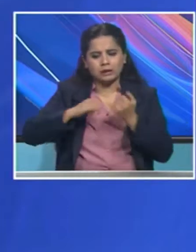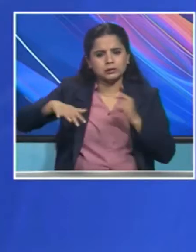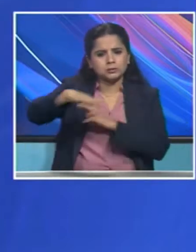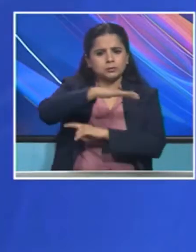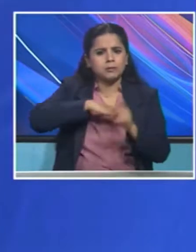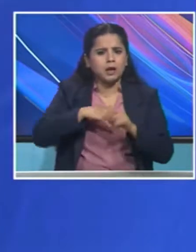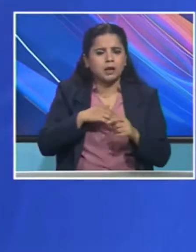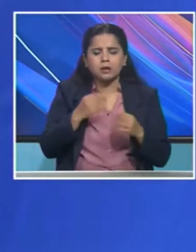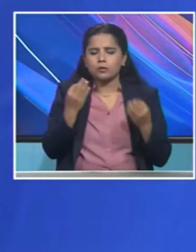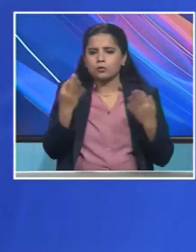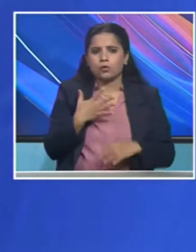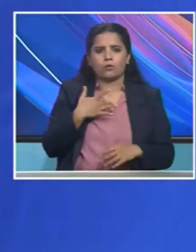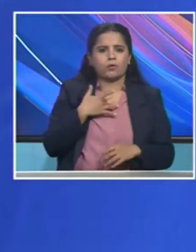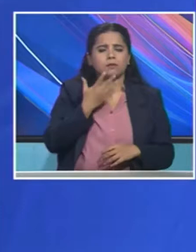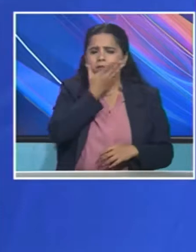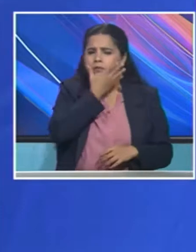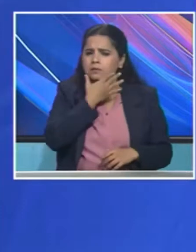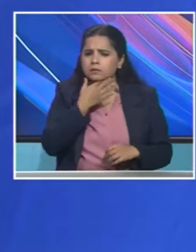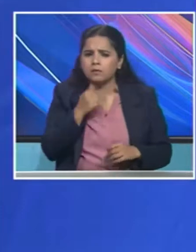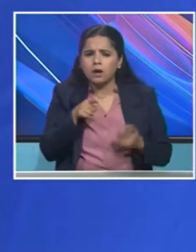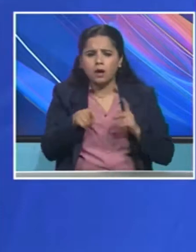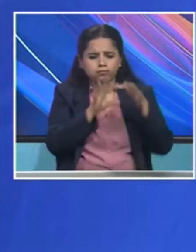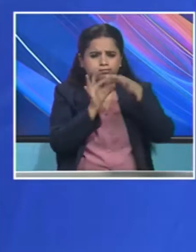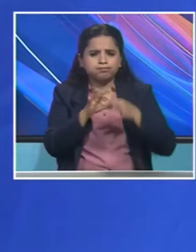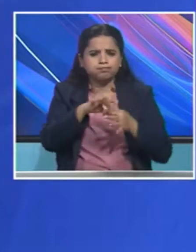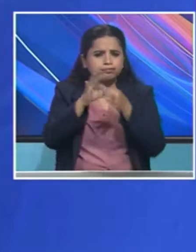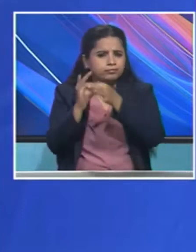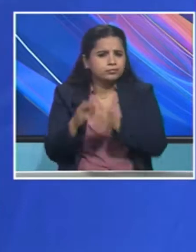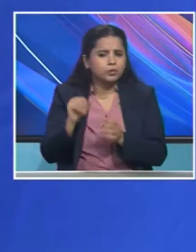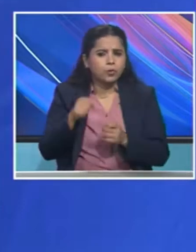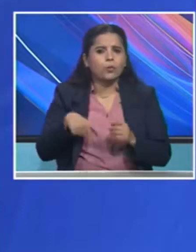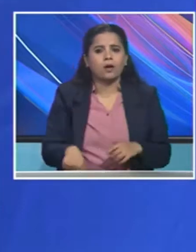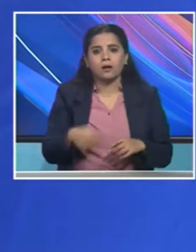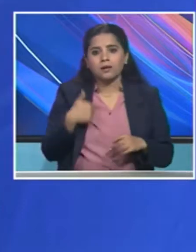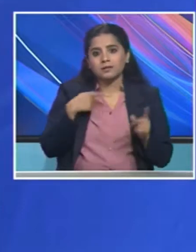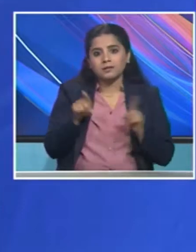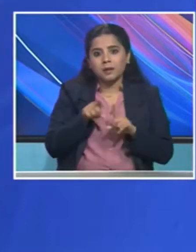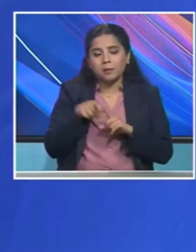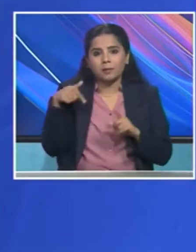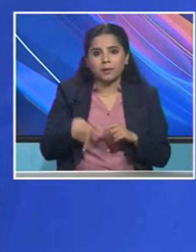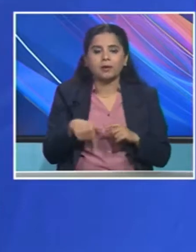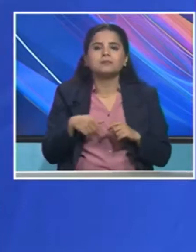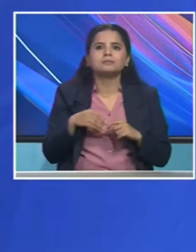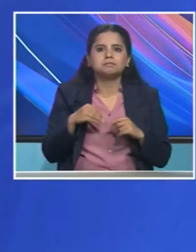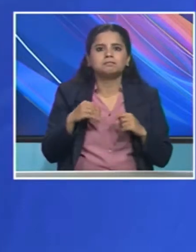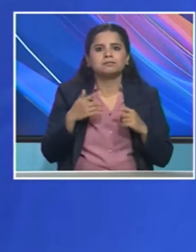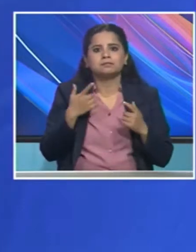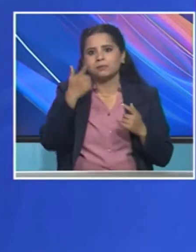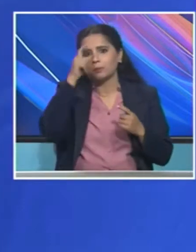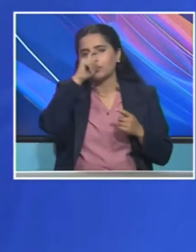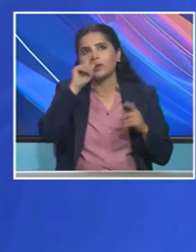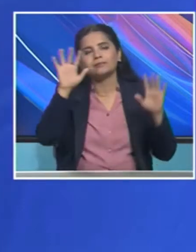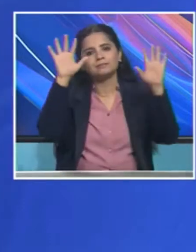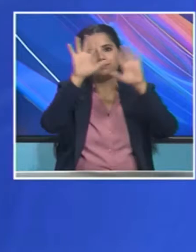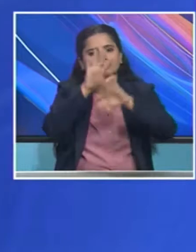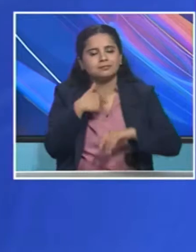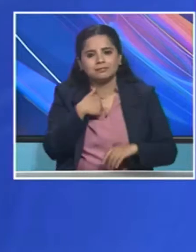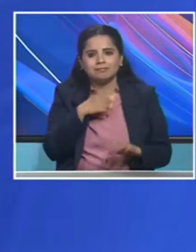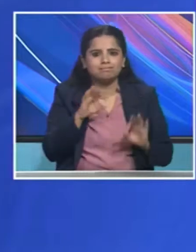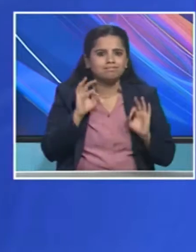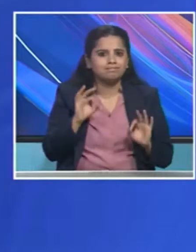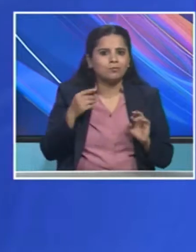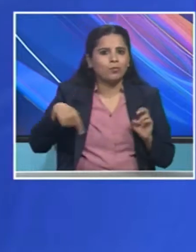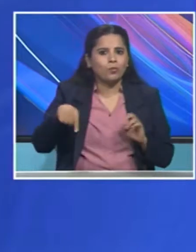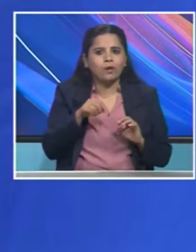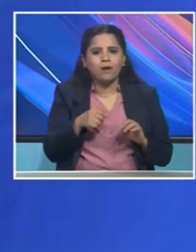meaning, beautifully synced together, keeping Delhi's climate in mind. We are very blessed to have a